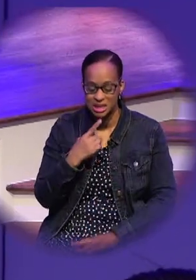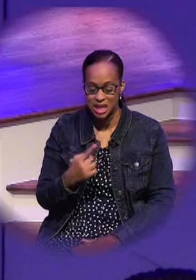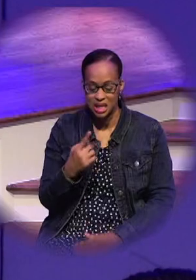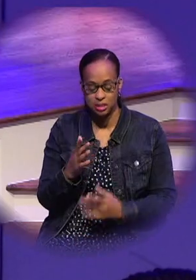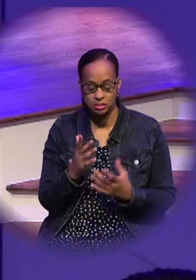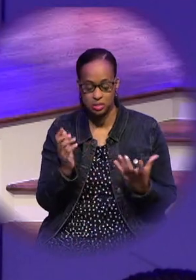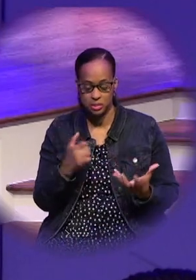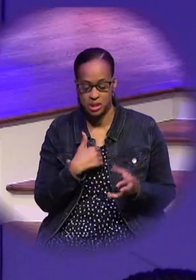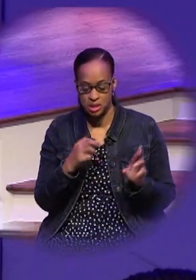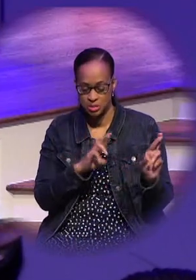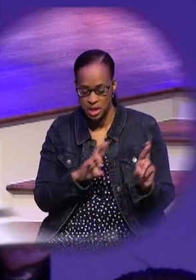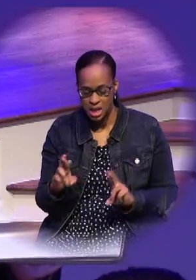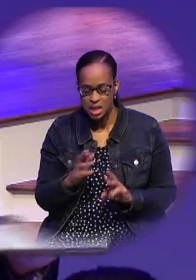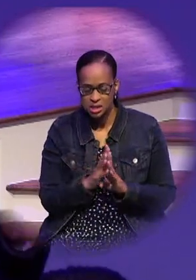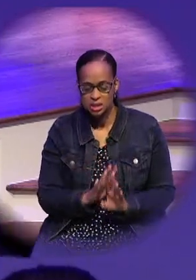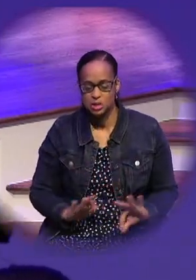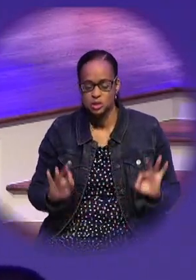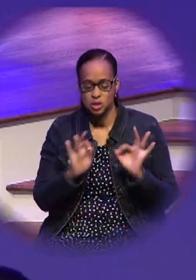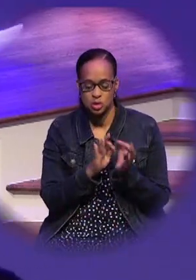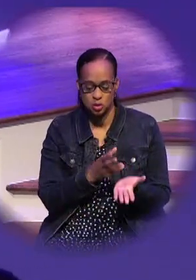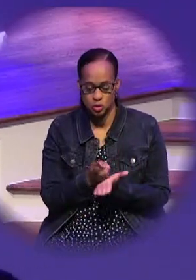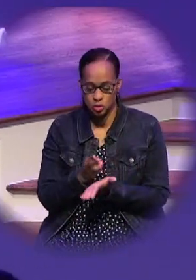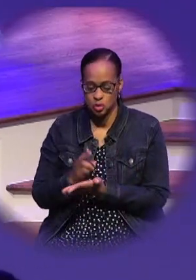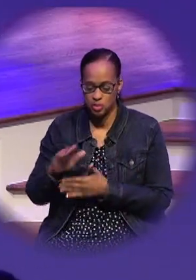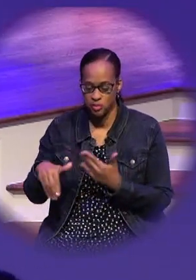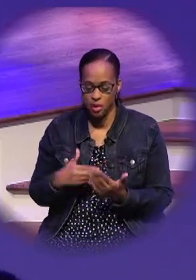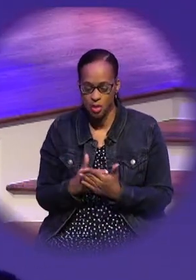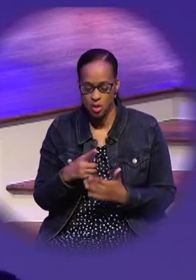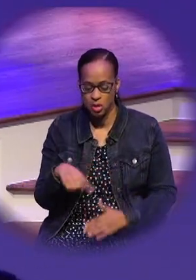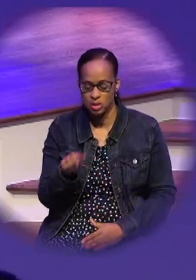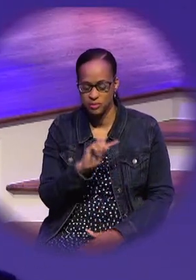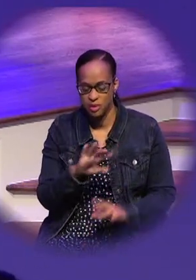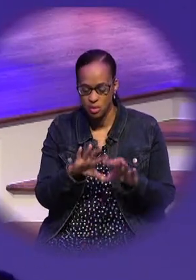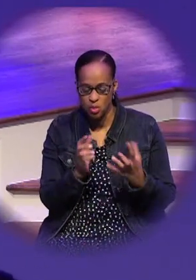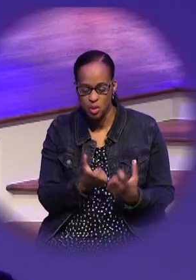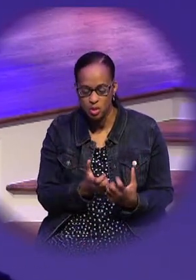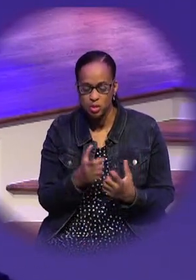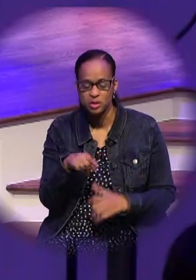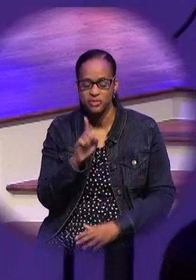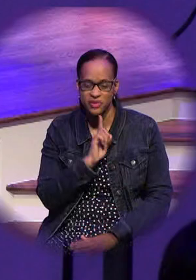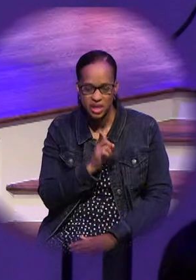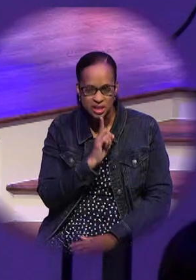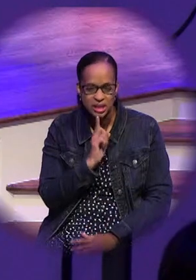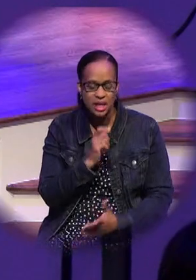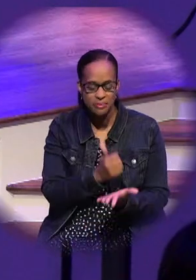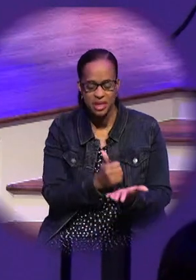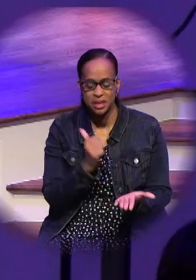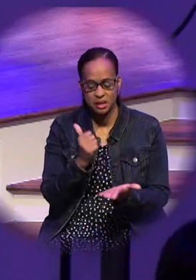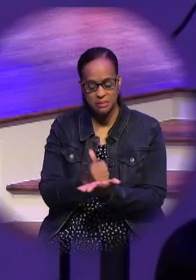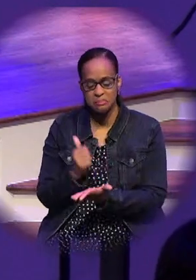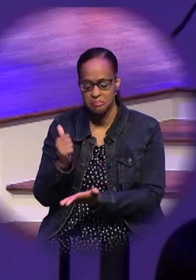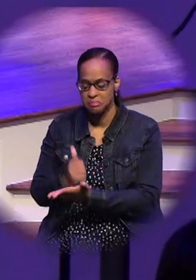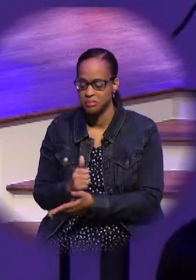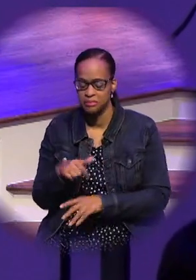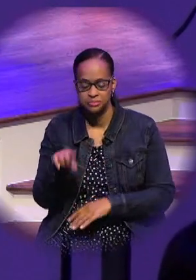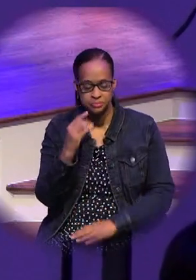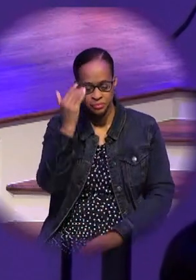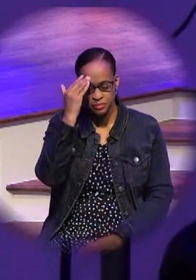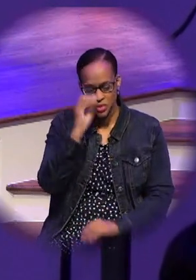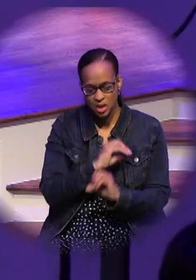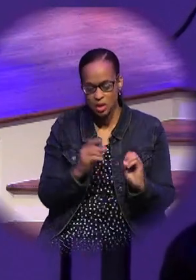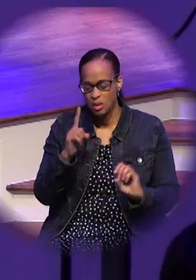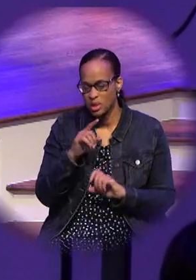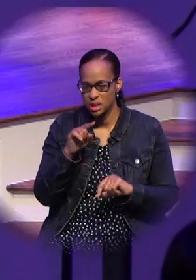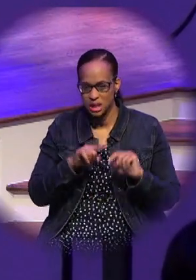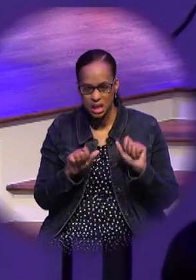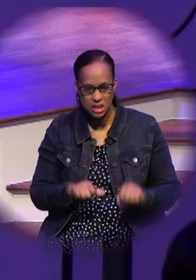What I'm about to say is an essential truth of all the world. Jesus says, verily, verily, amen, amen. No one can see the kingdom